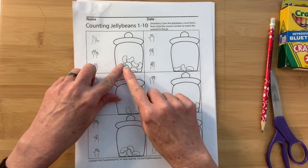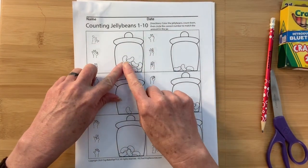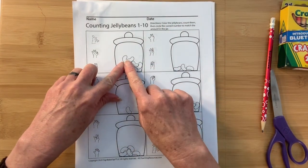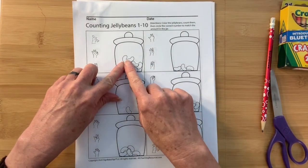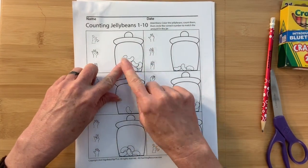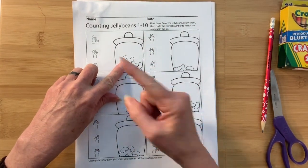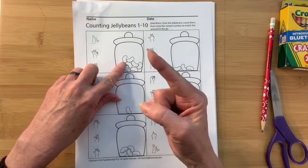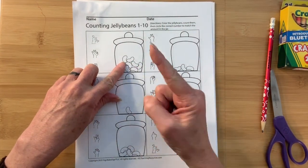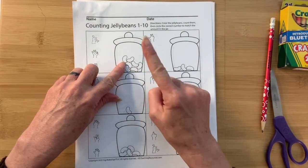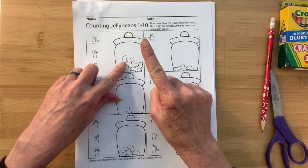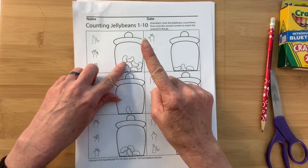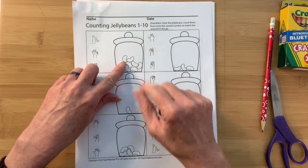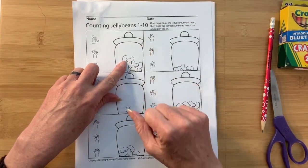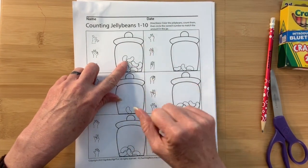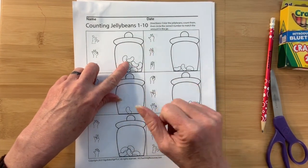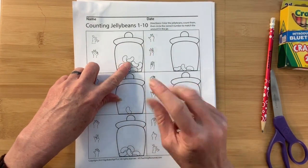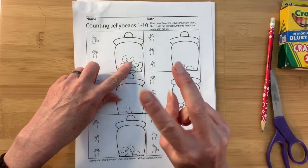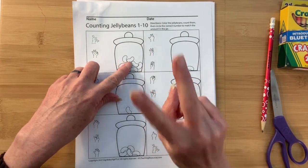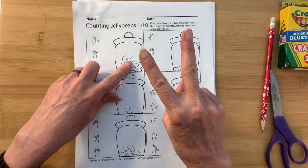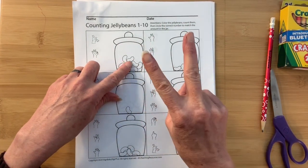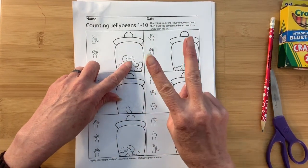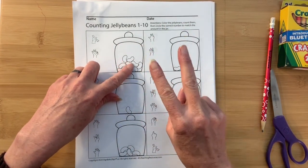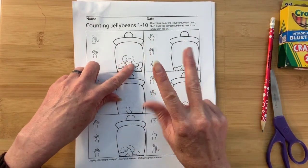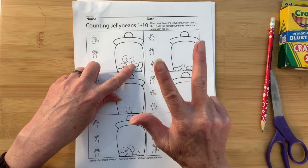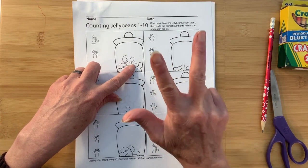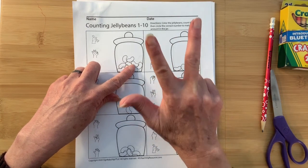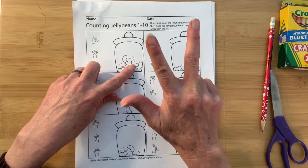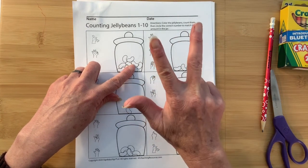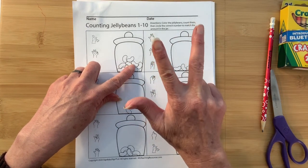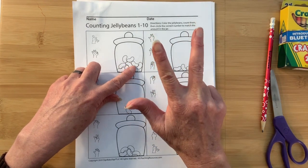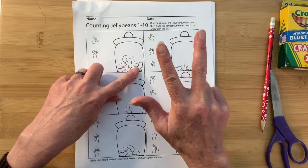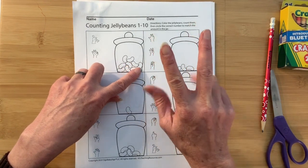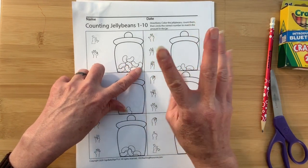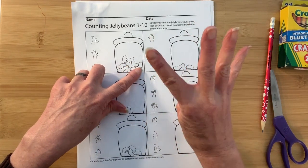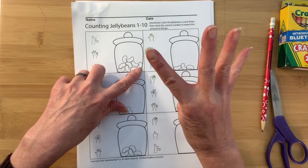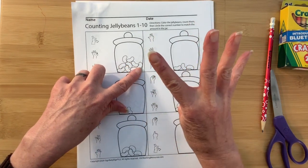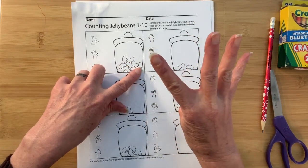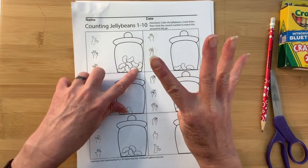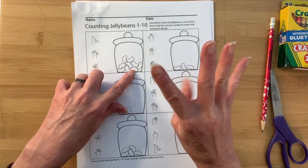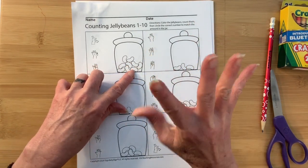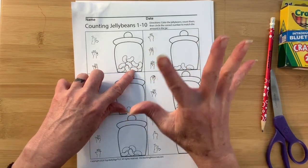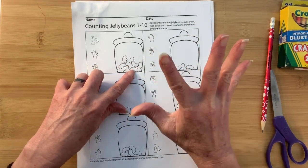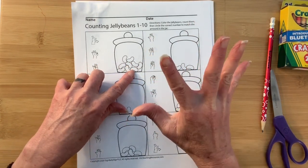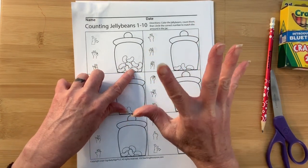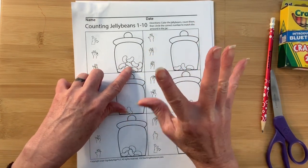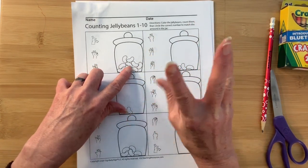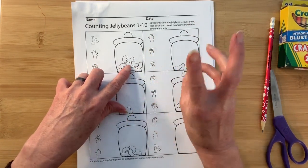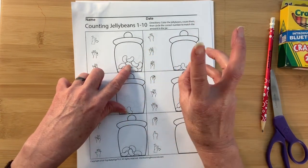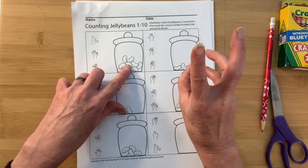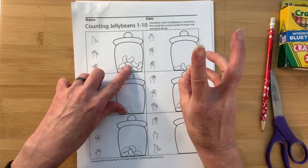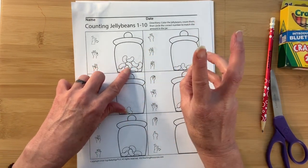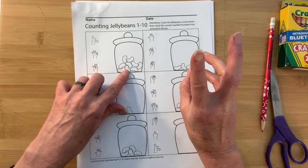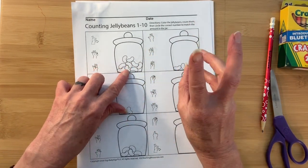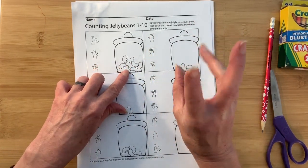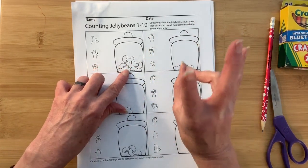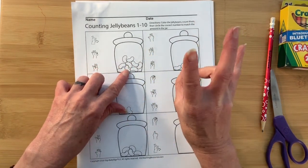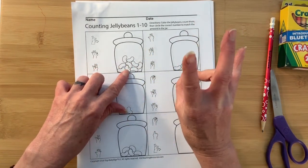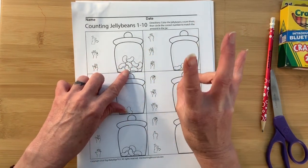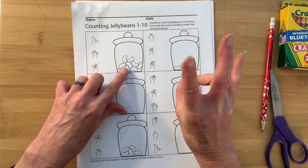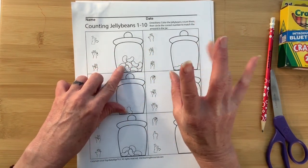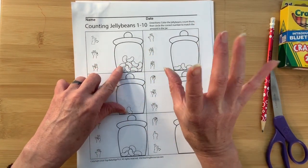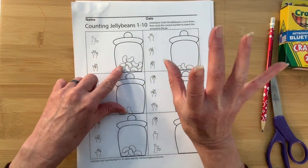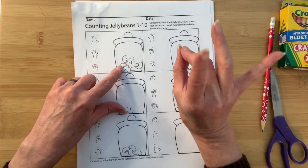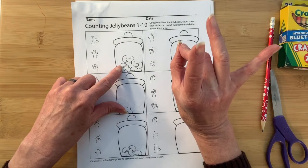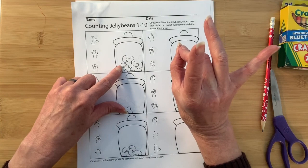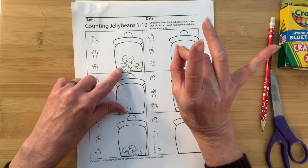together. Here we go. 1, 2, 3, 4, 5, 6,